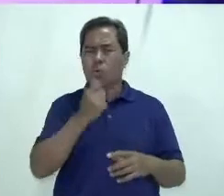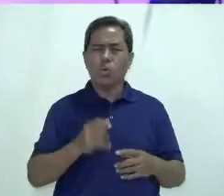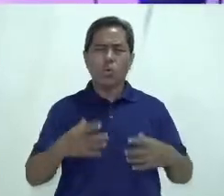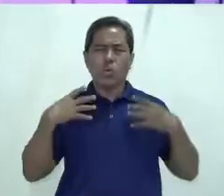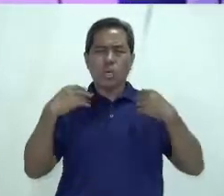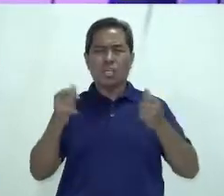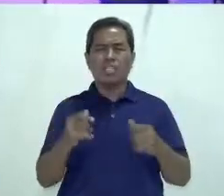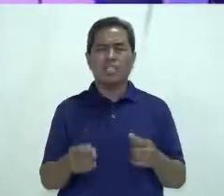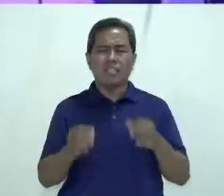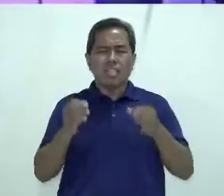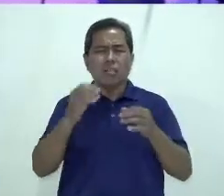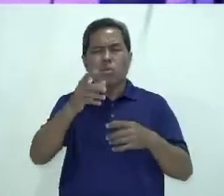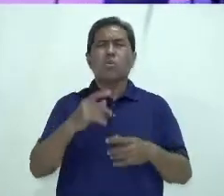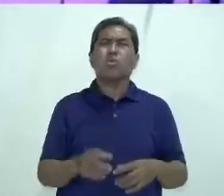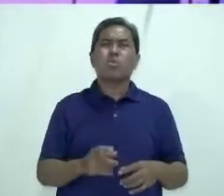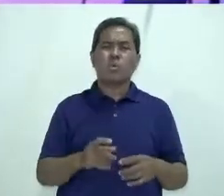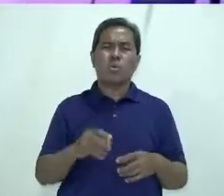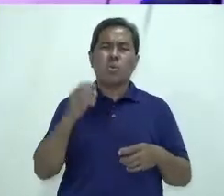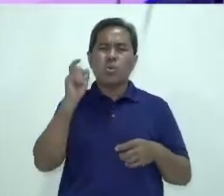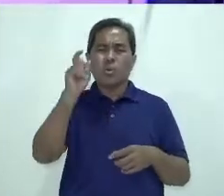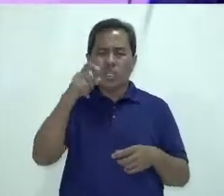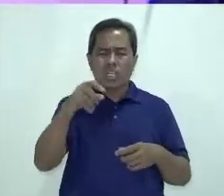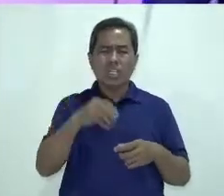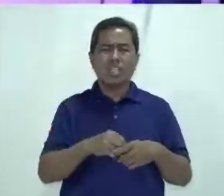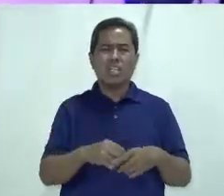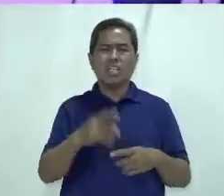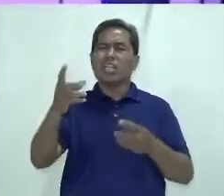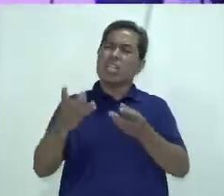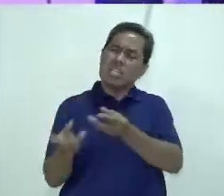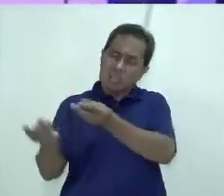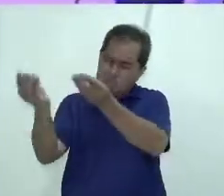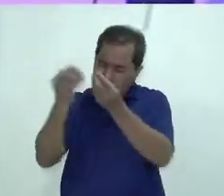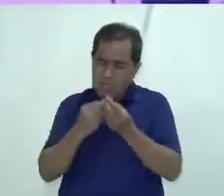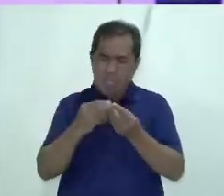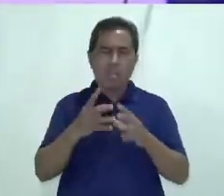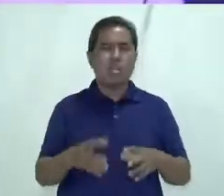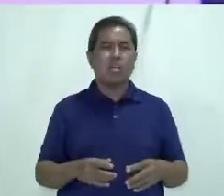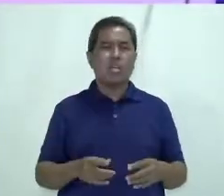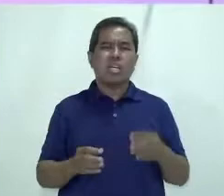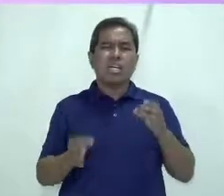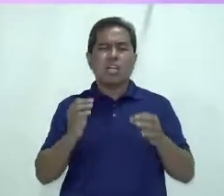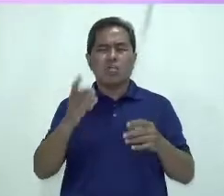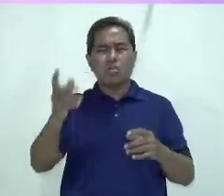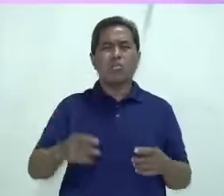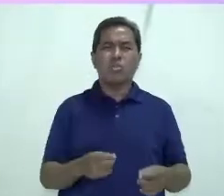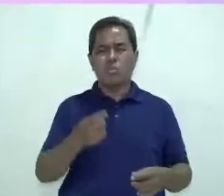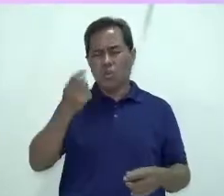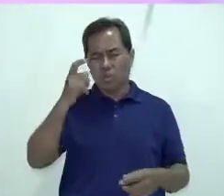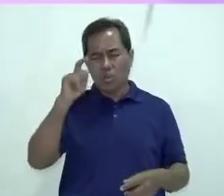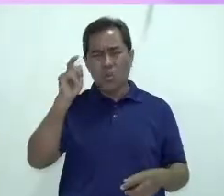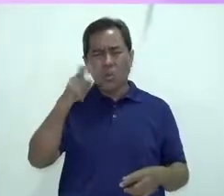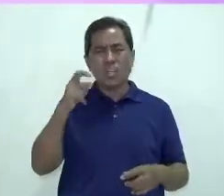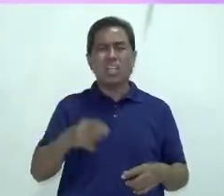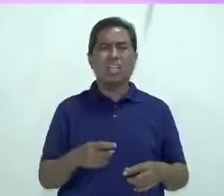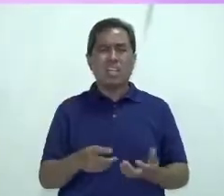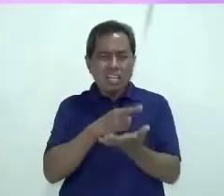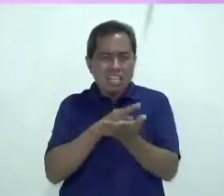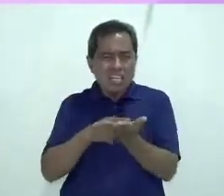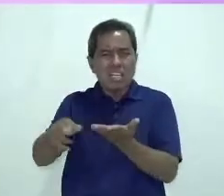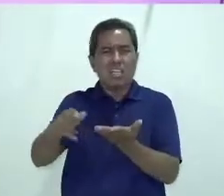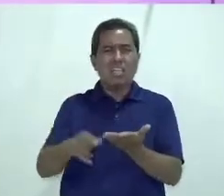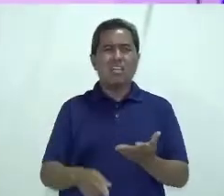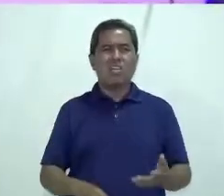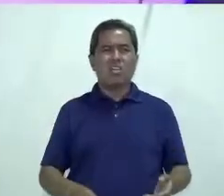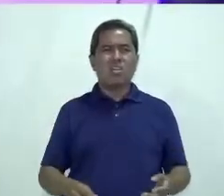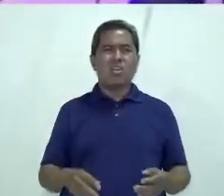you are in need of provision, He is Jehovah Jireh, the God who provides. If you're in need of righteousness, He is Jehovah Makadesh,